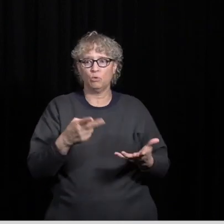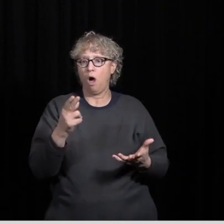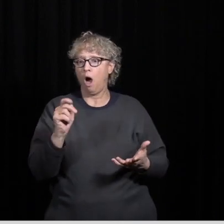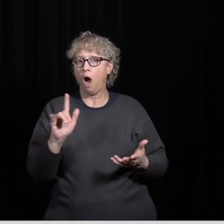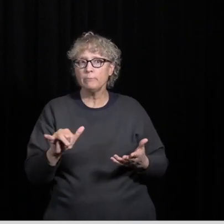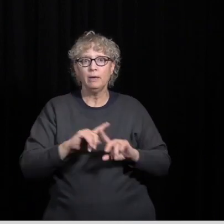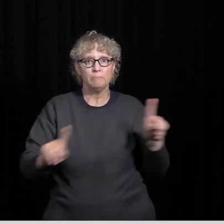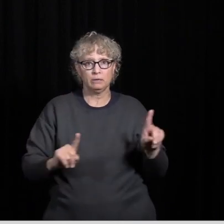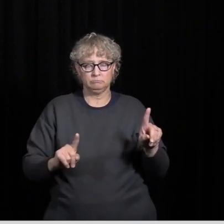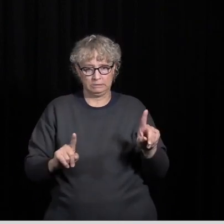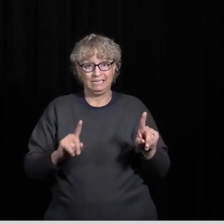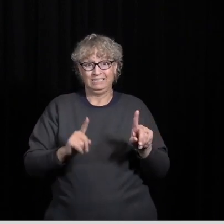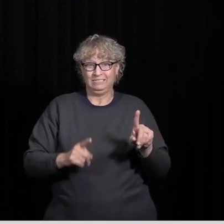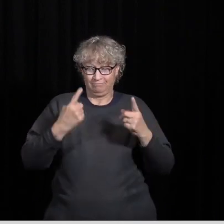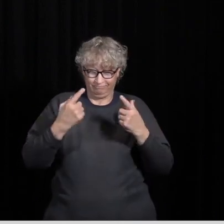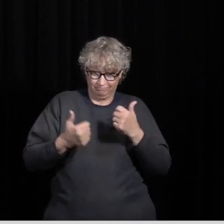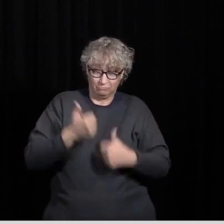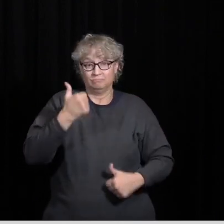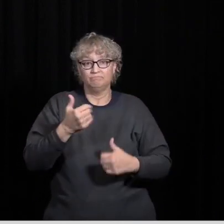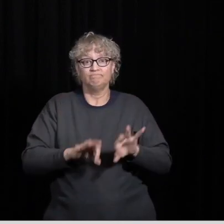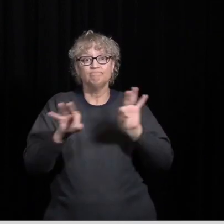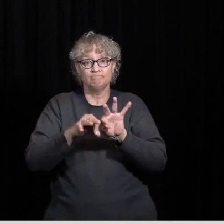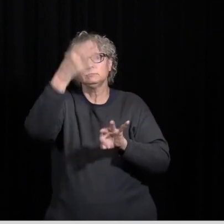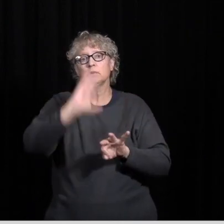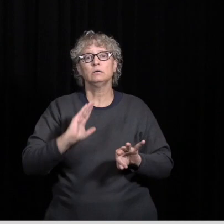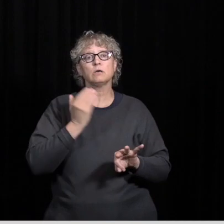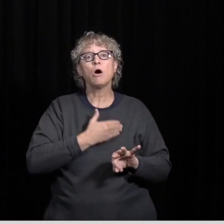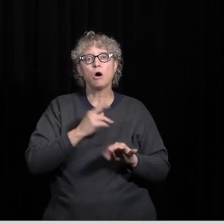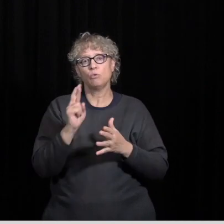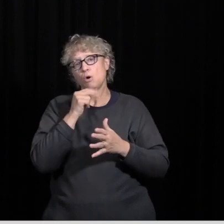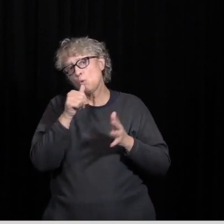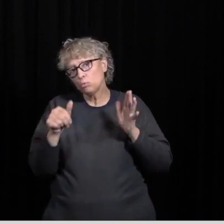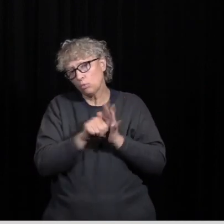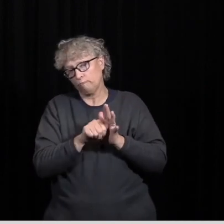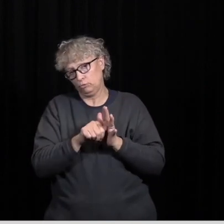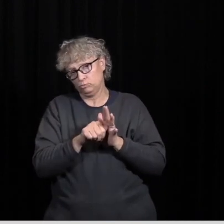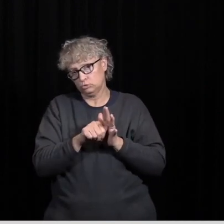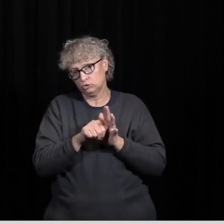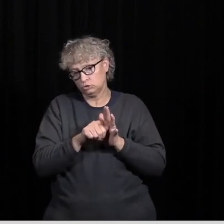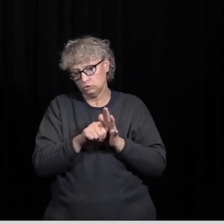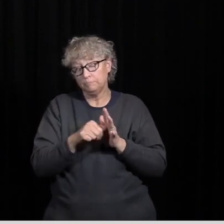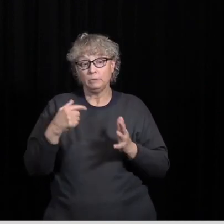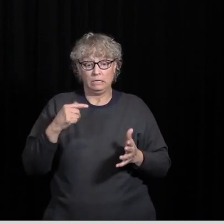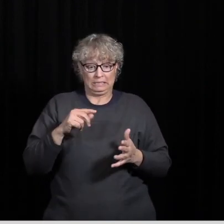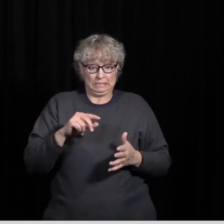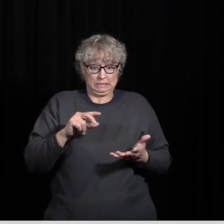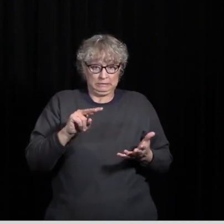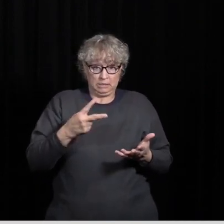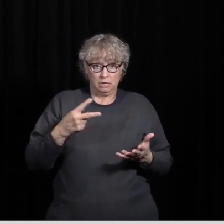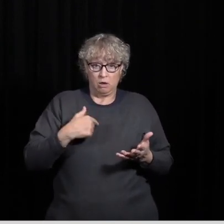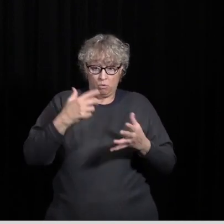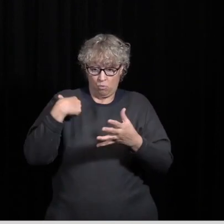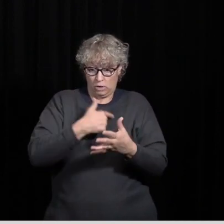But ultimately, at the end of the day, more than anything else, God is our refuge. The second thing I want you to know is that as we take refuge in